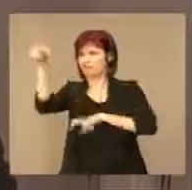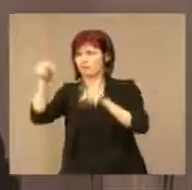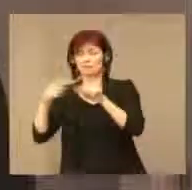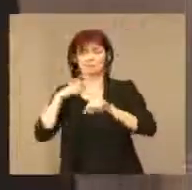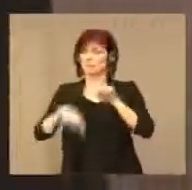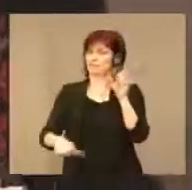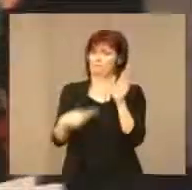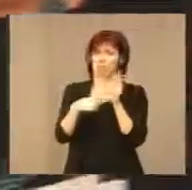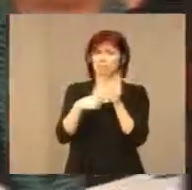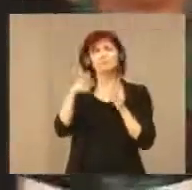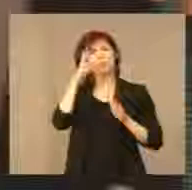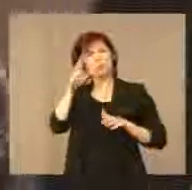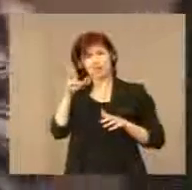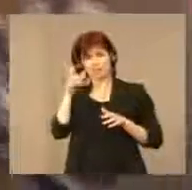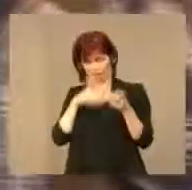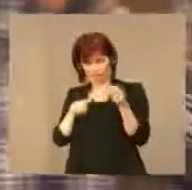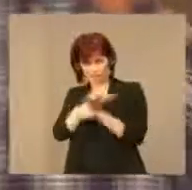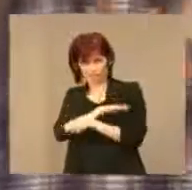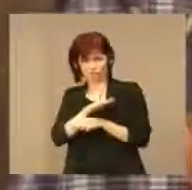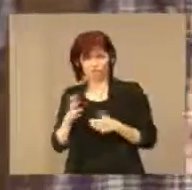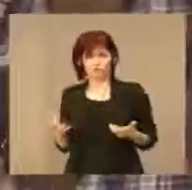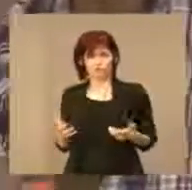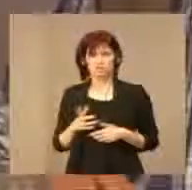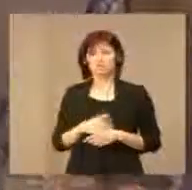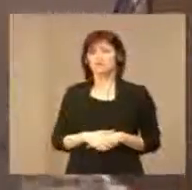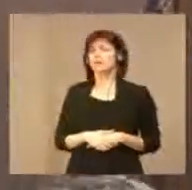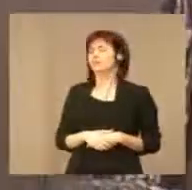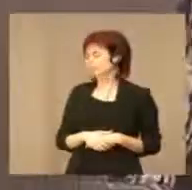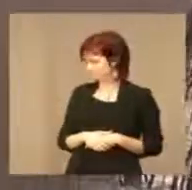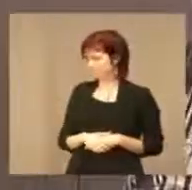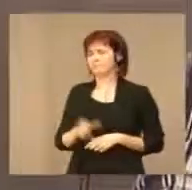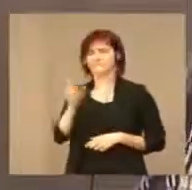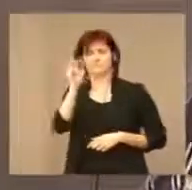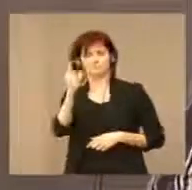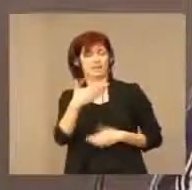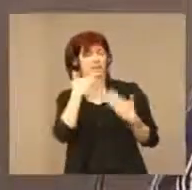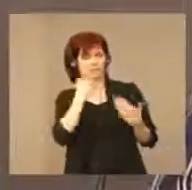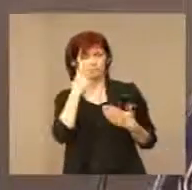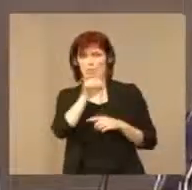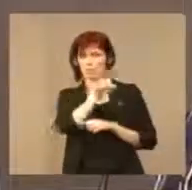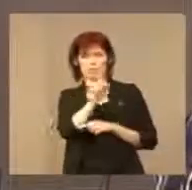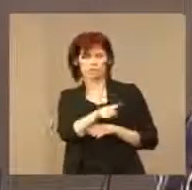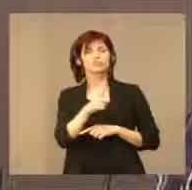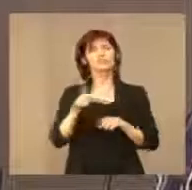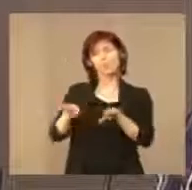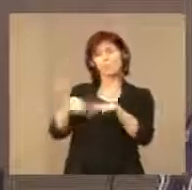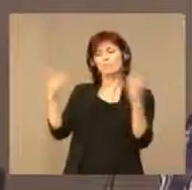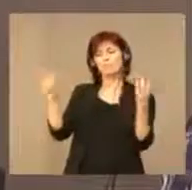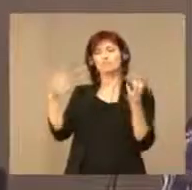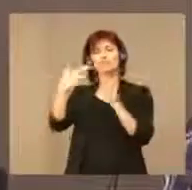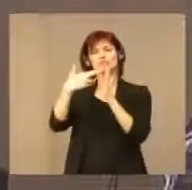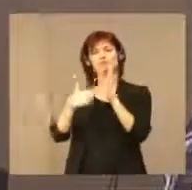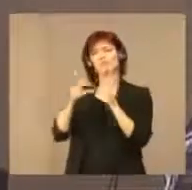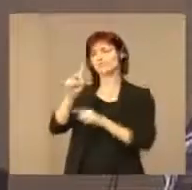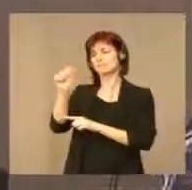Thank you, Dale. And just for people's understanding, Dale's talking about opening up a registered disability